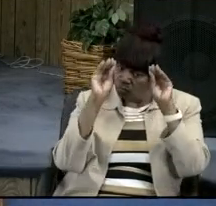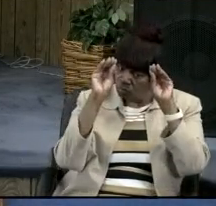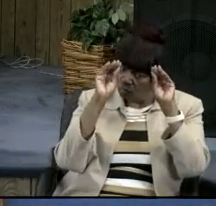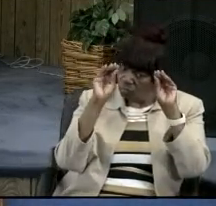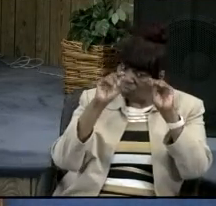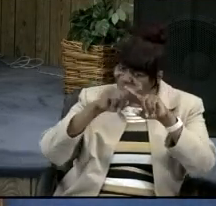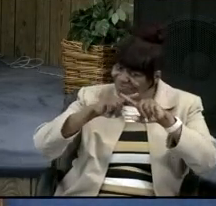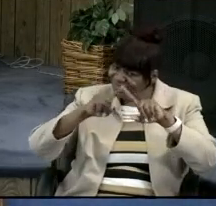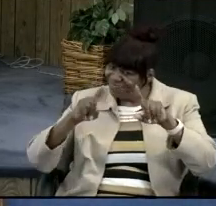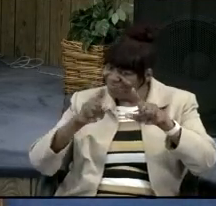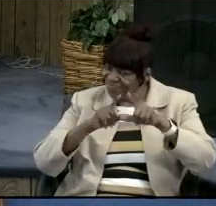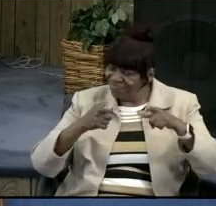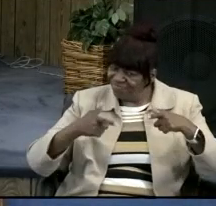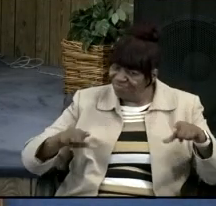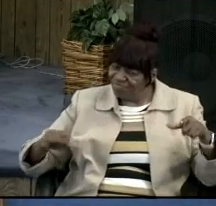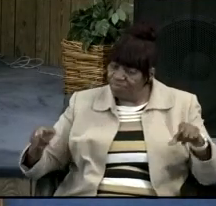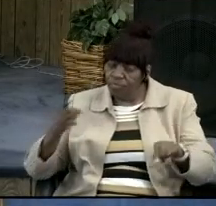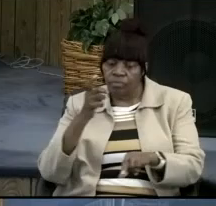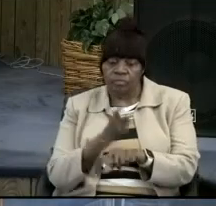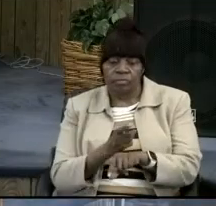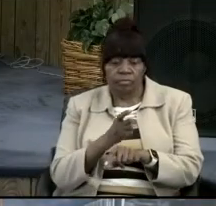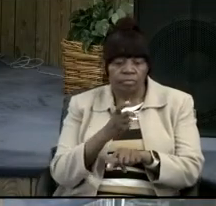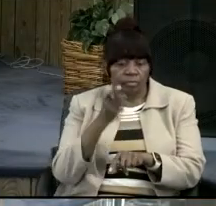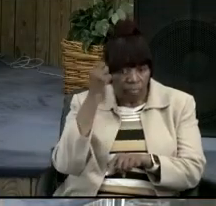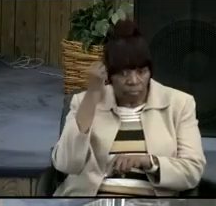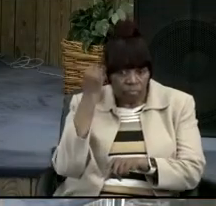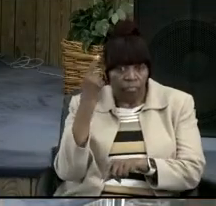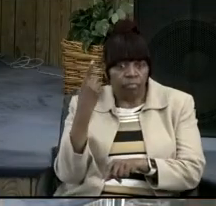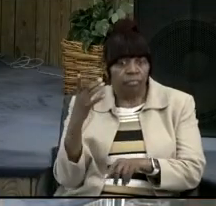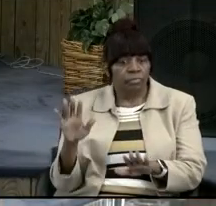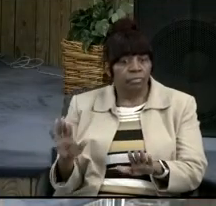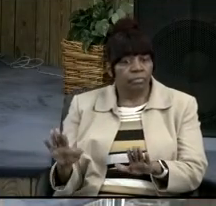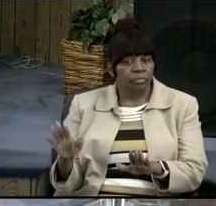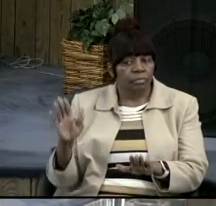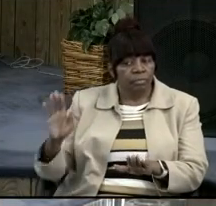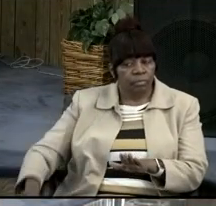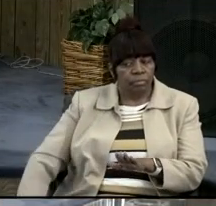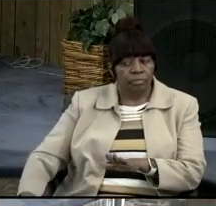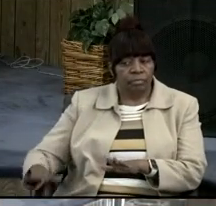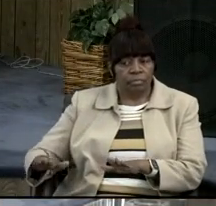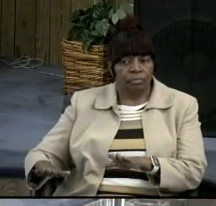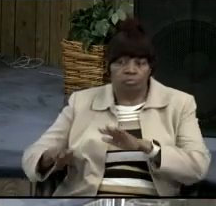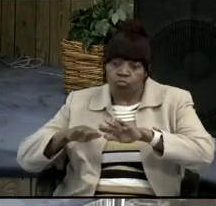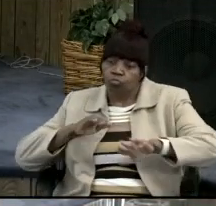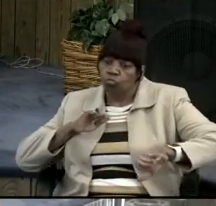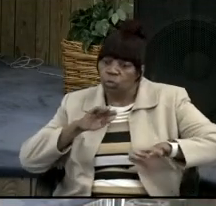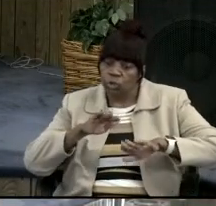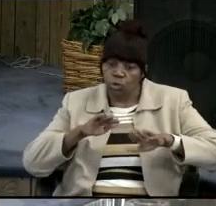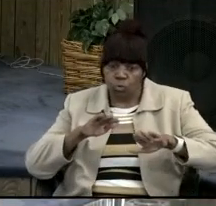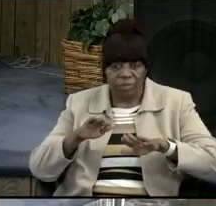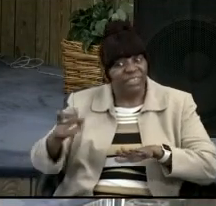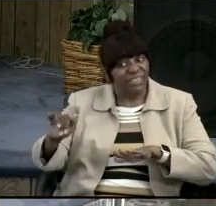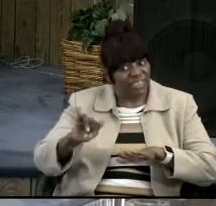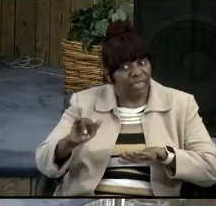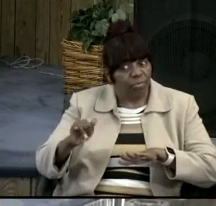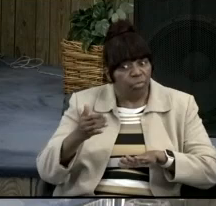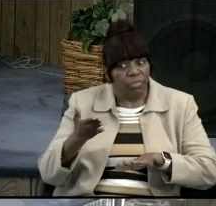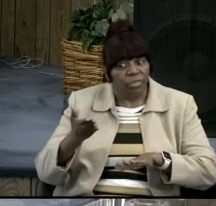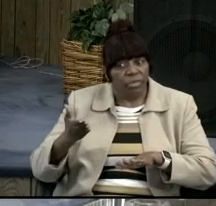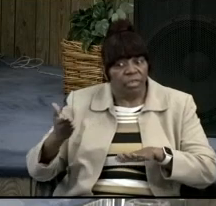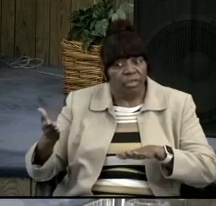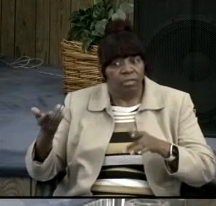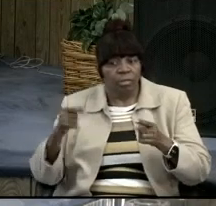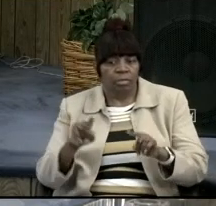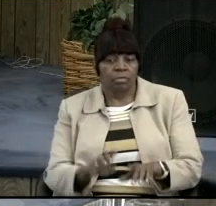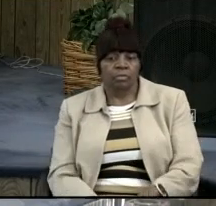different language later is much harder for them to absorb when they would have gotten it as a little child. It's like swimming, right? They would have absorbed it. So later,